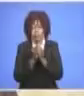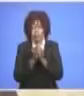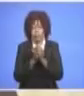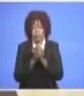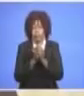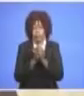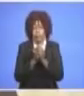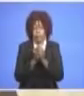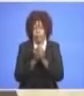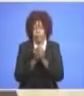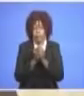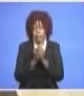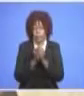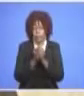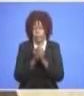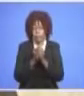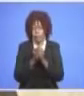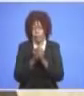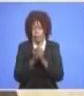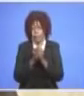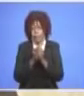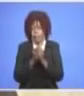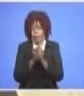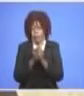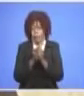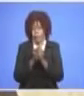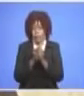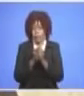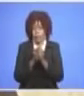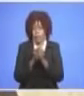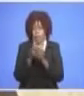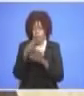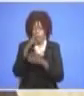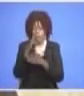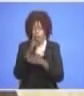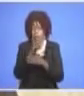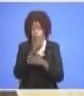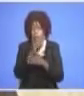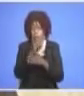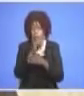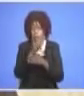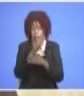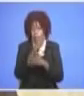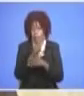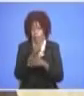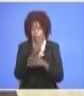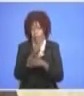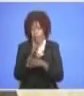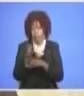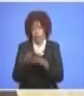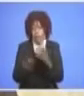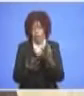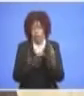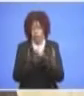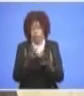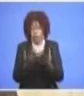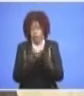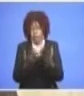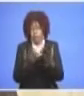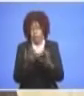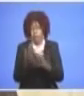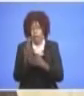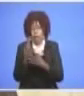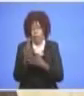Okay, and the ghost came to him. You better heat them up. You need fire, baby. You need fire for that. And once you heat that up, and then you hear that nice sort of